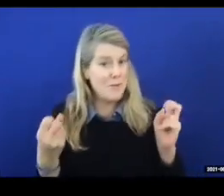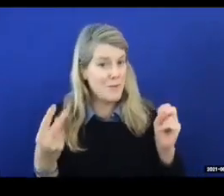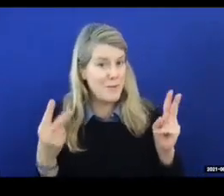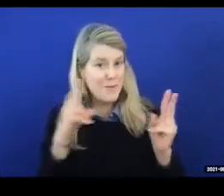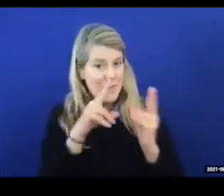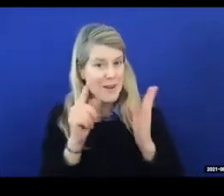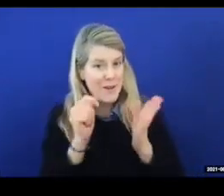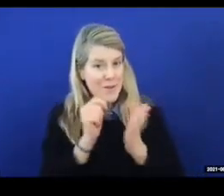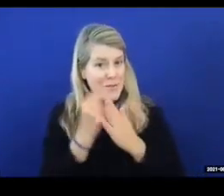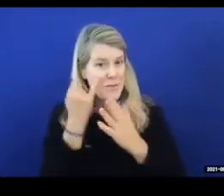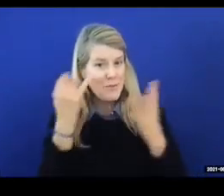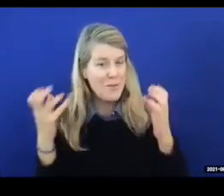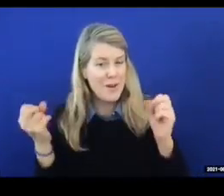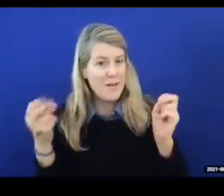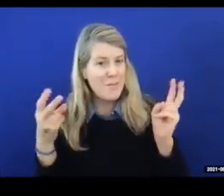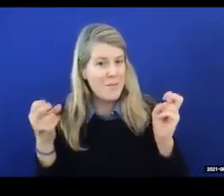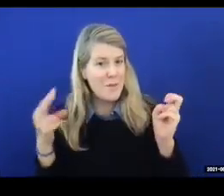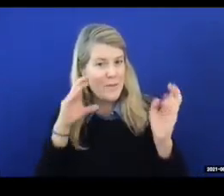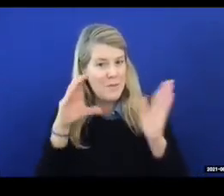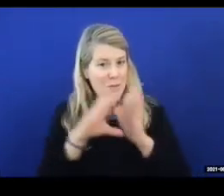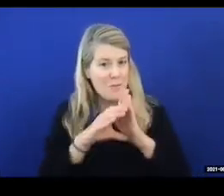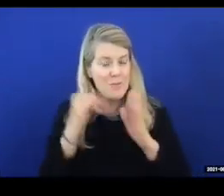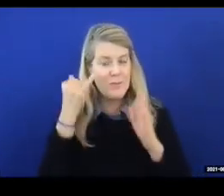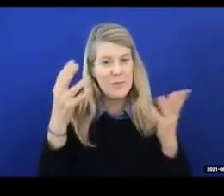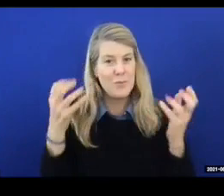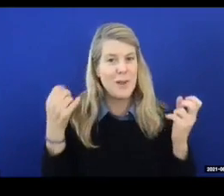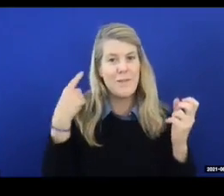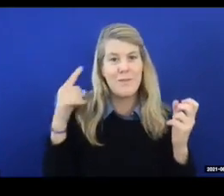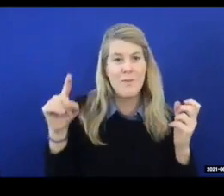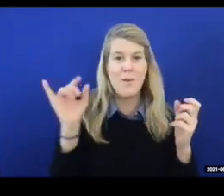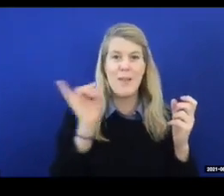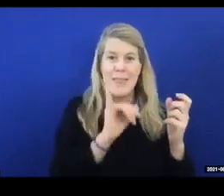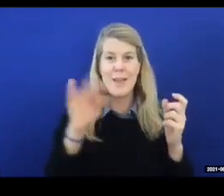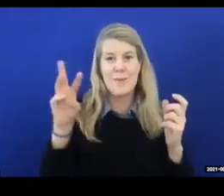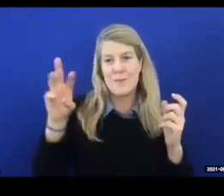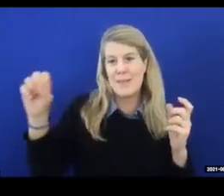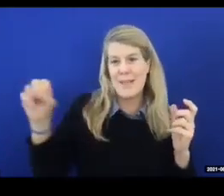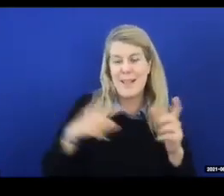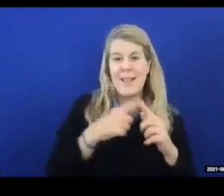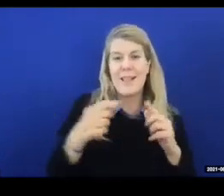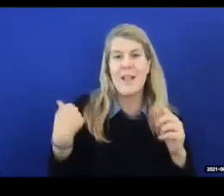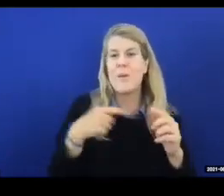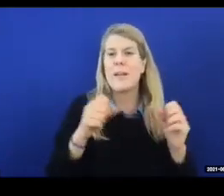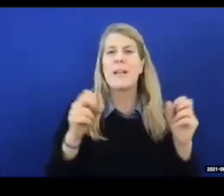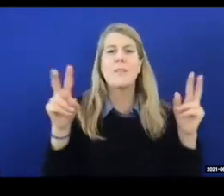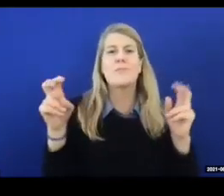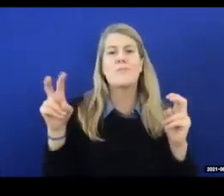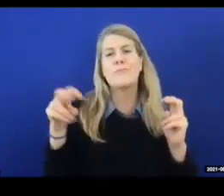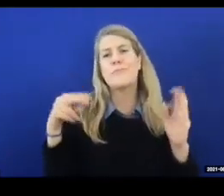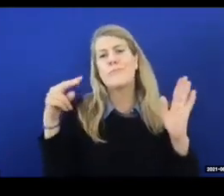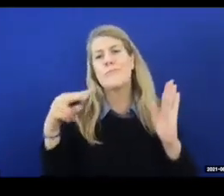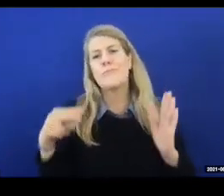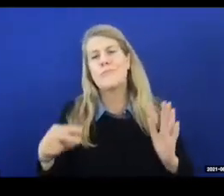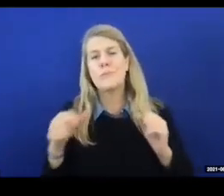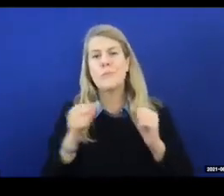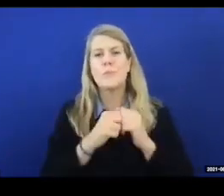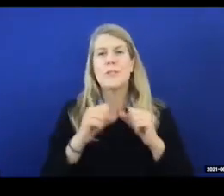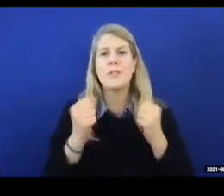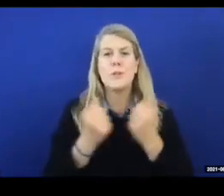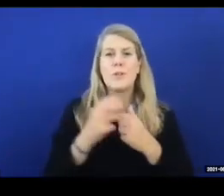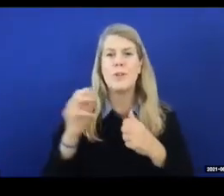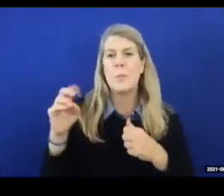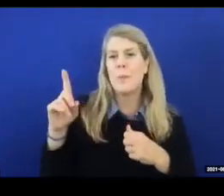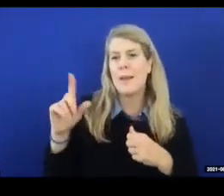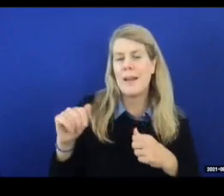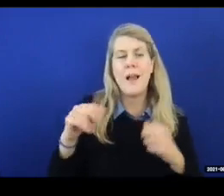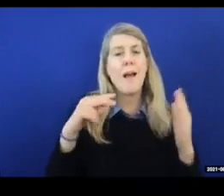short videos or photos to be used for a graduation tribute that can be downloaded and viewed on social media with